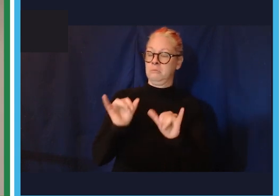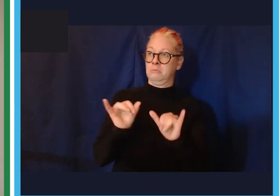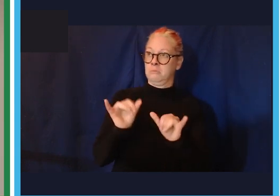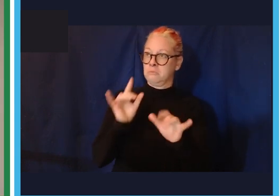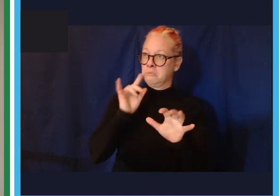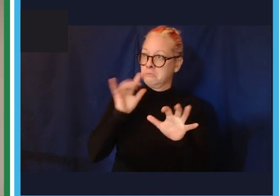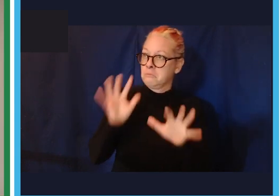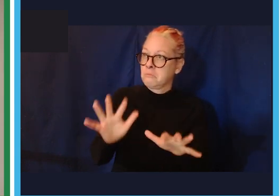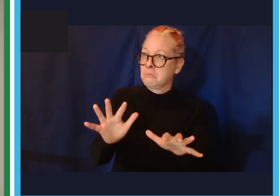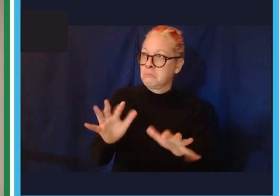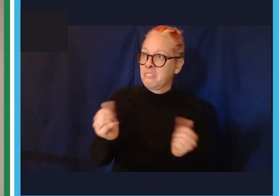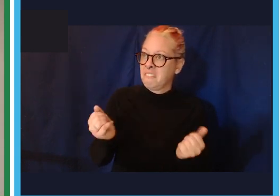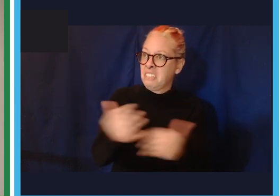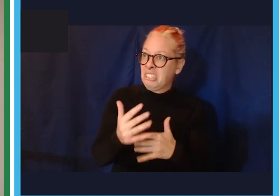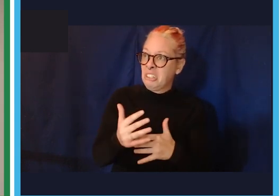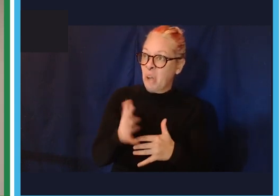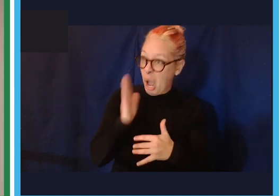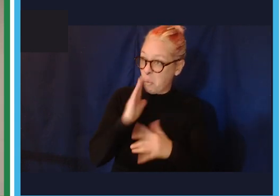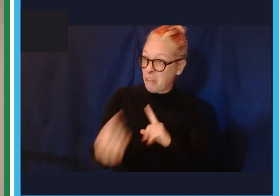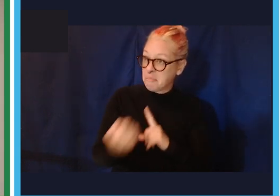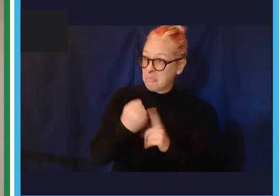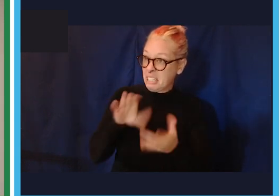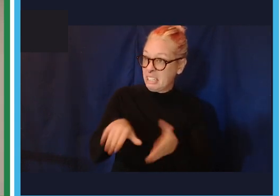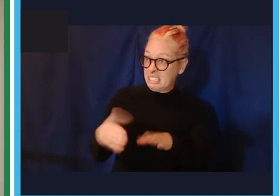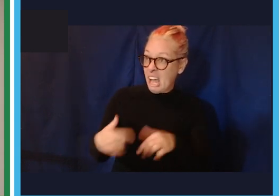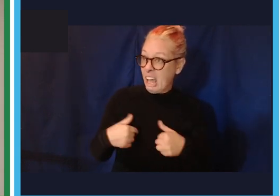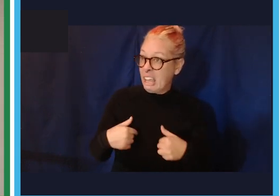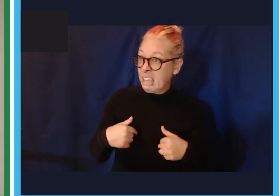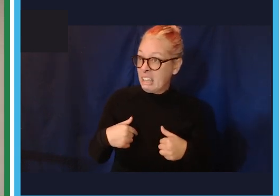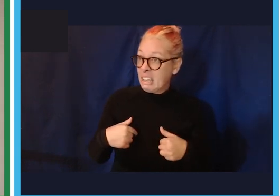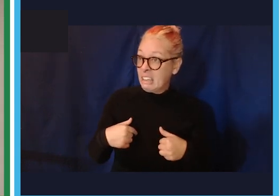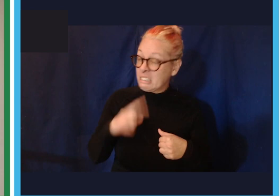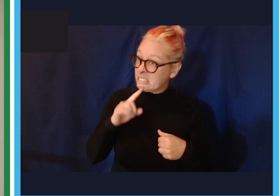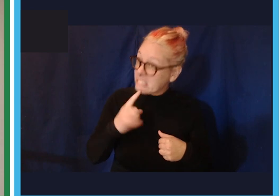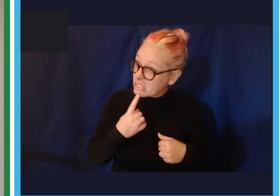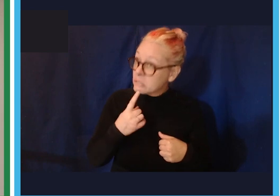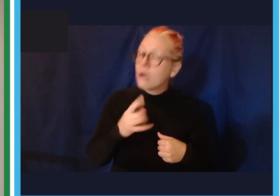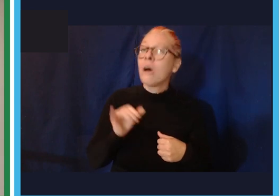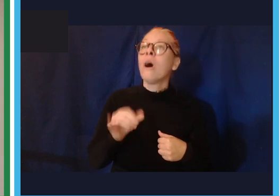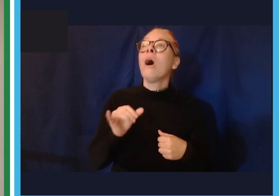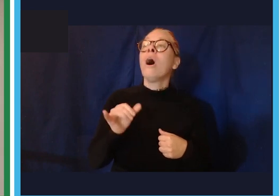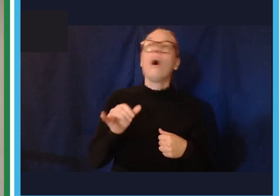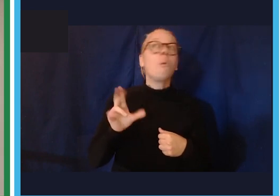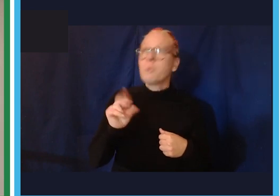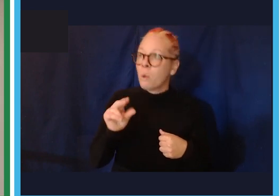But it means this and it means this, and I'm going to have to learn how to adapt in certain ways.